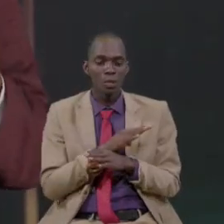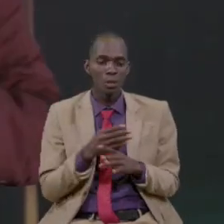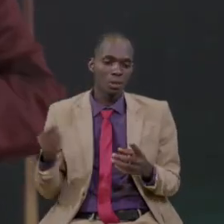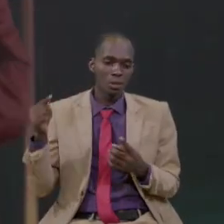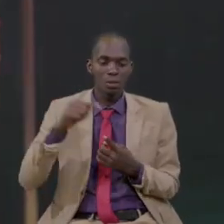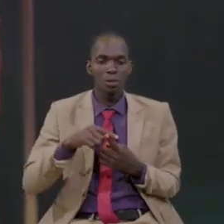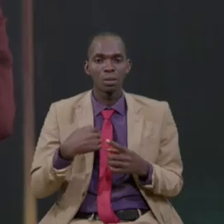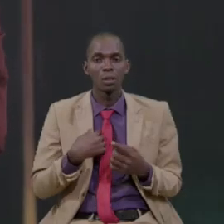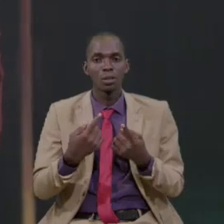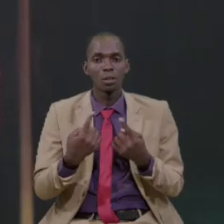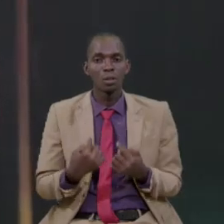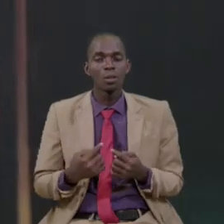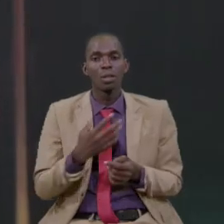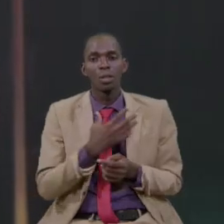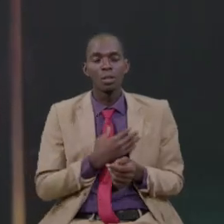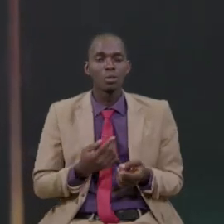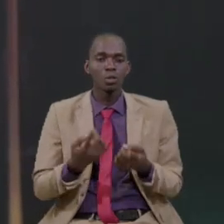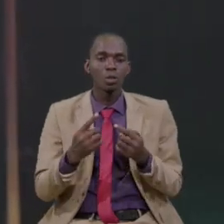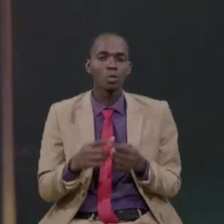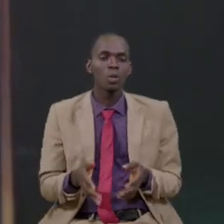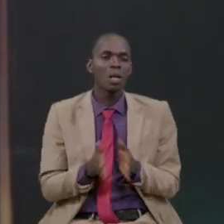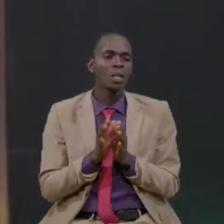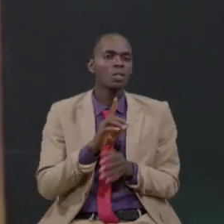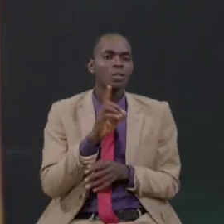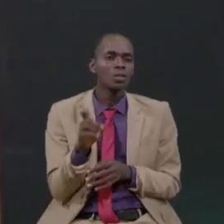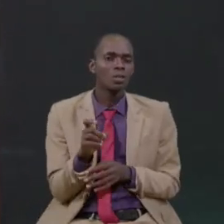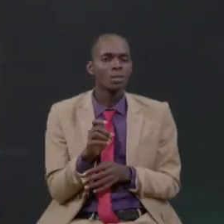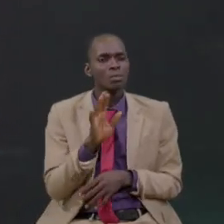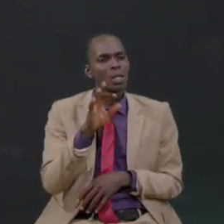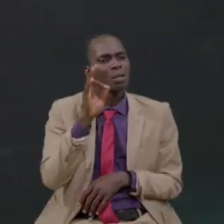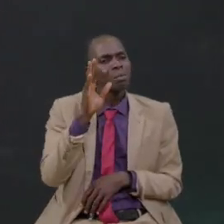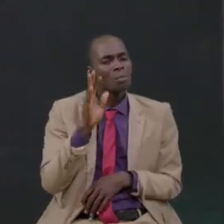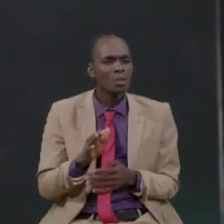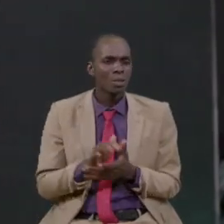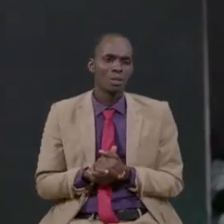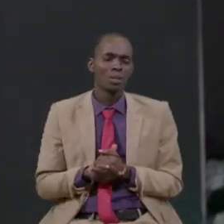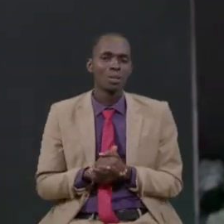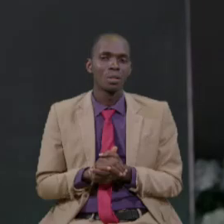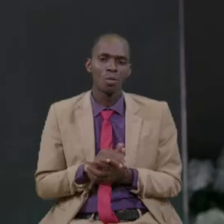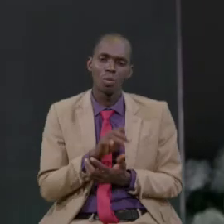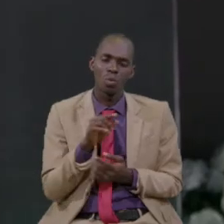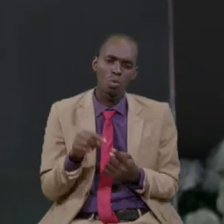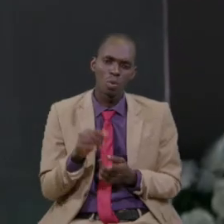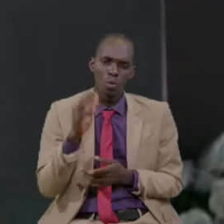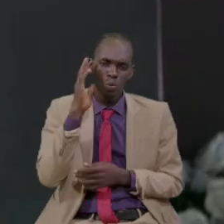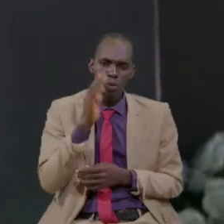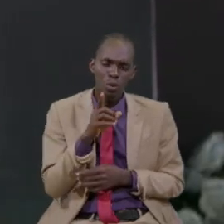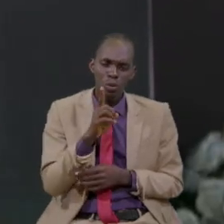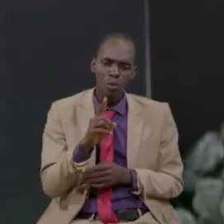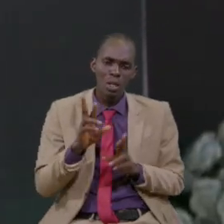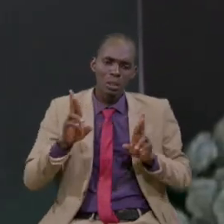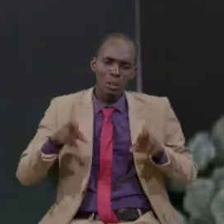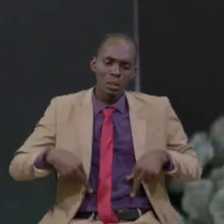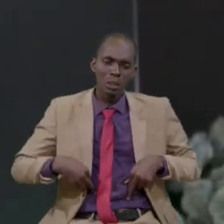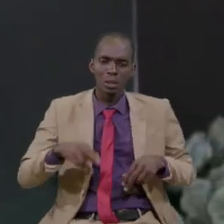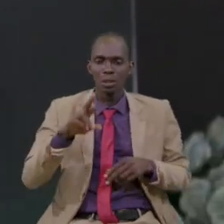me question. They say, Pastor, when are you going to retire?